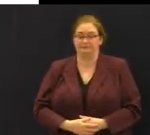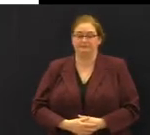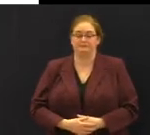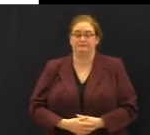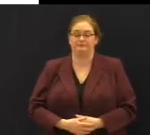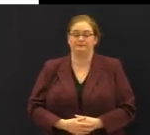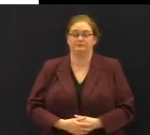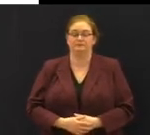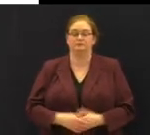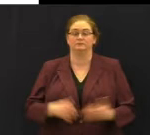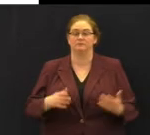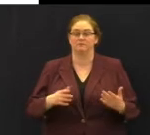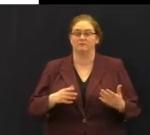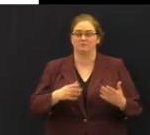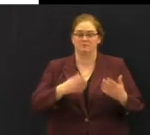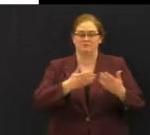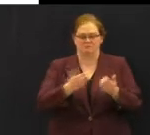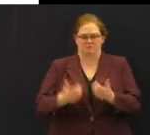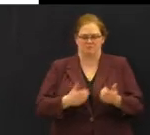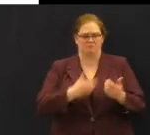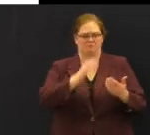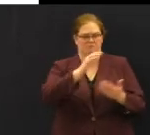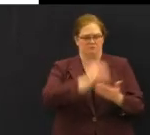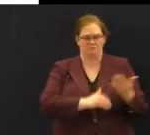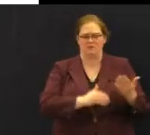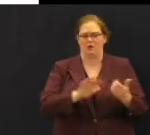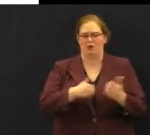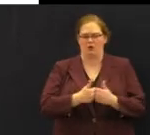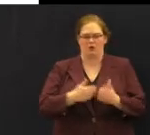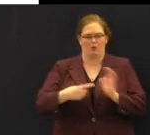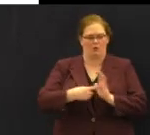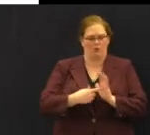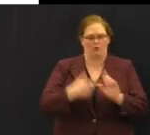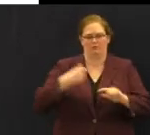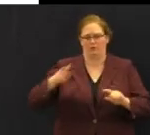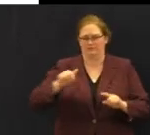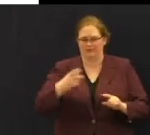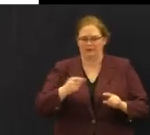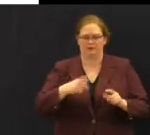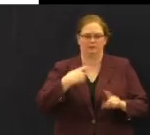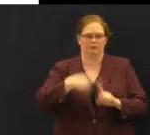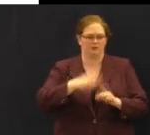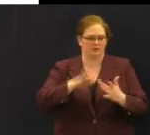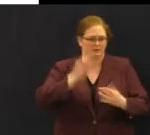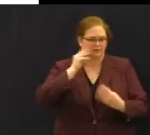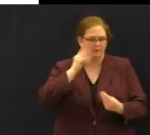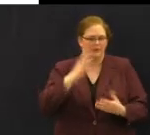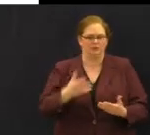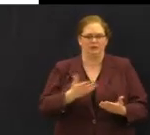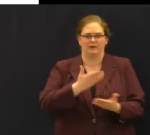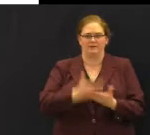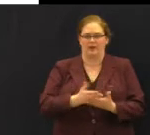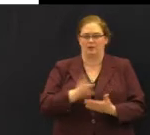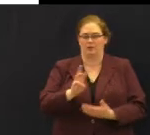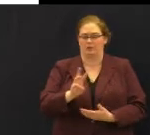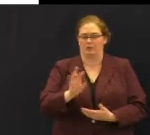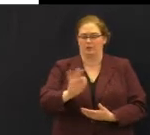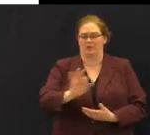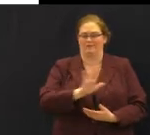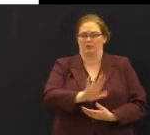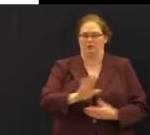individual ledgers outlining all rental arrears owed by a given tenant, we also will need contact information and a valid W-9 for the